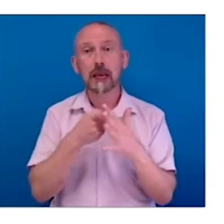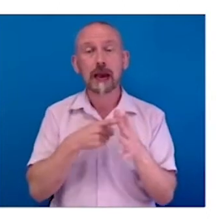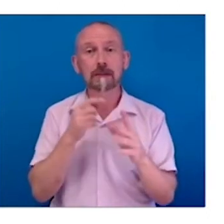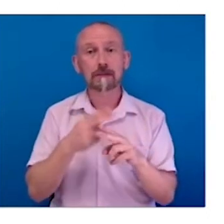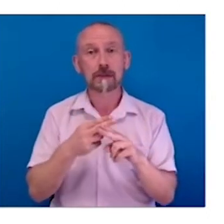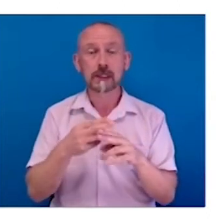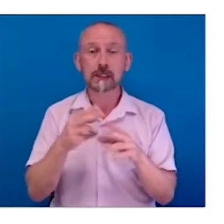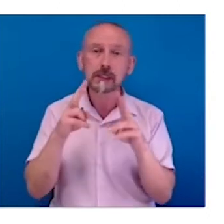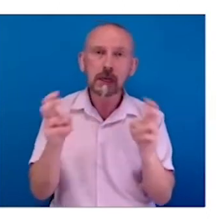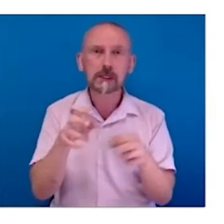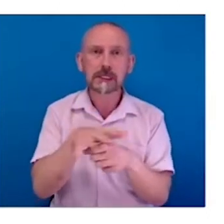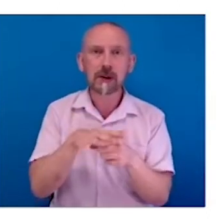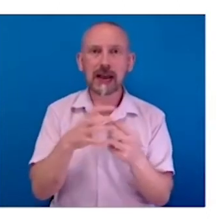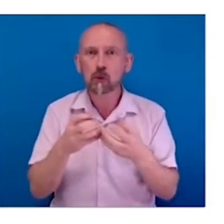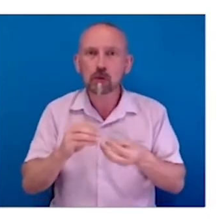music scores.